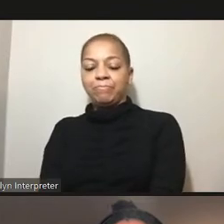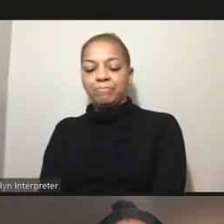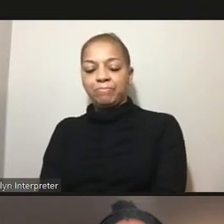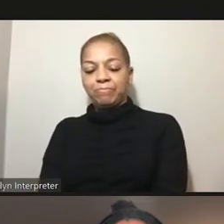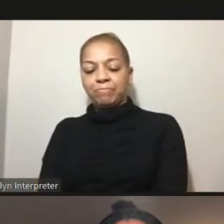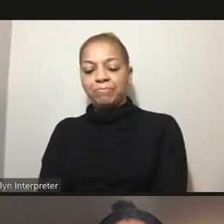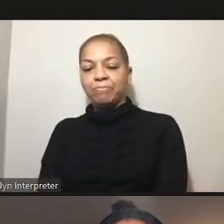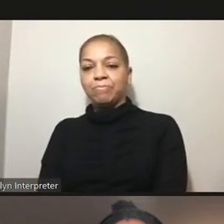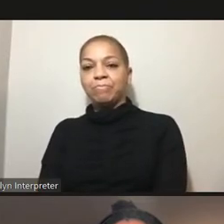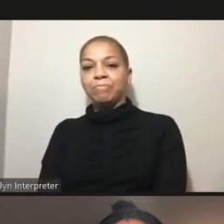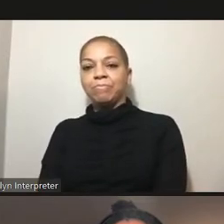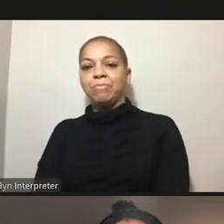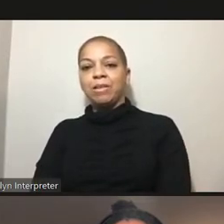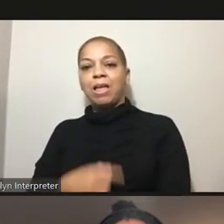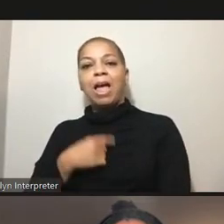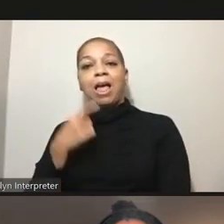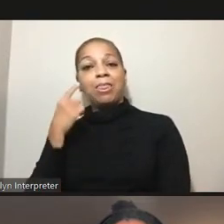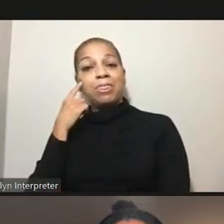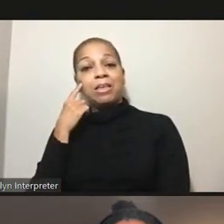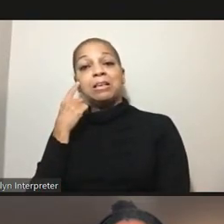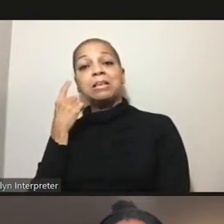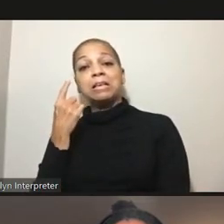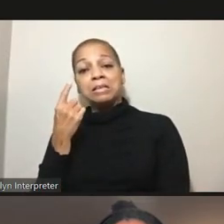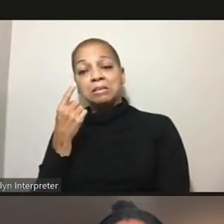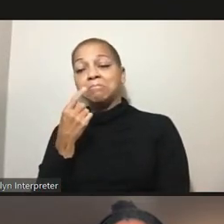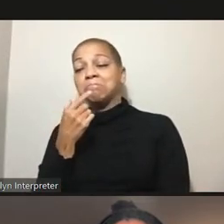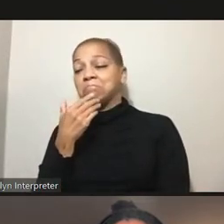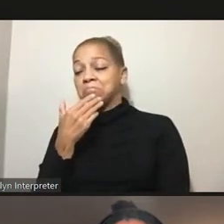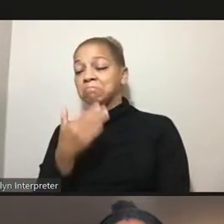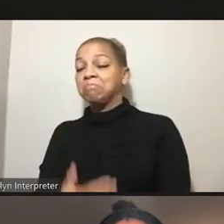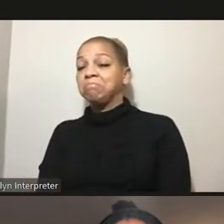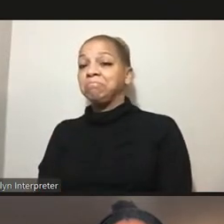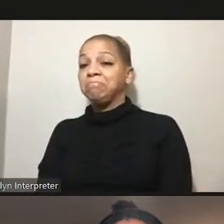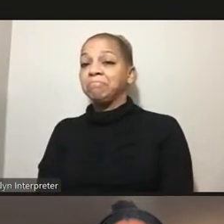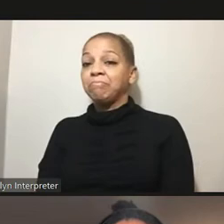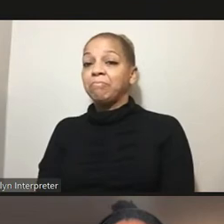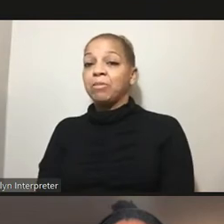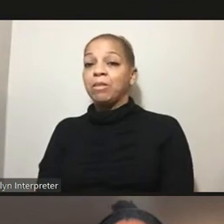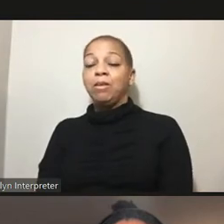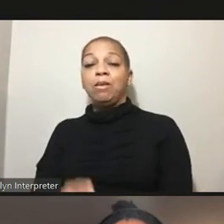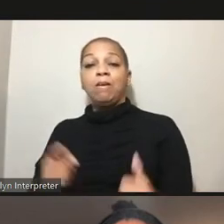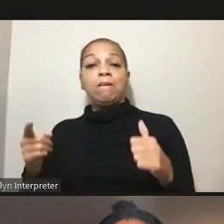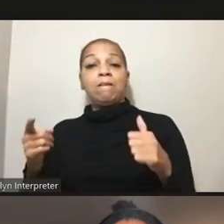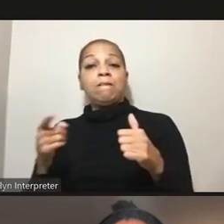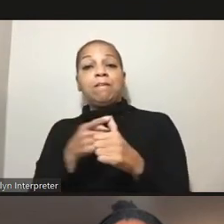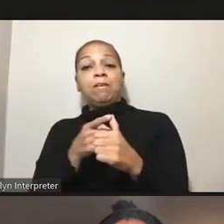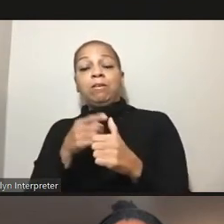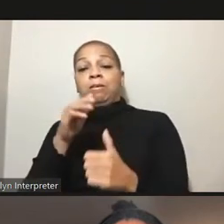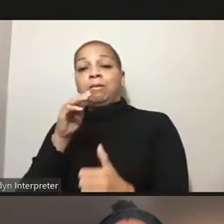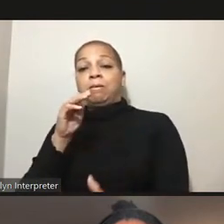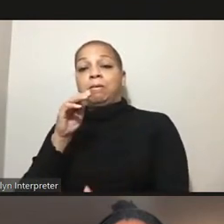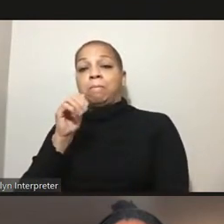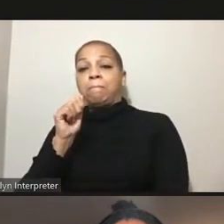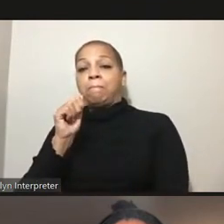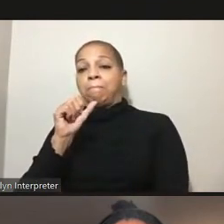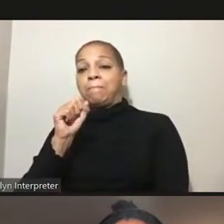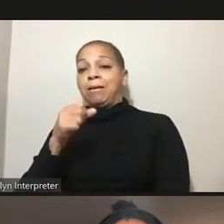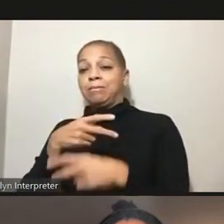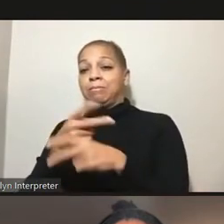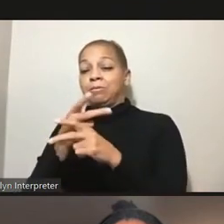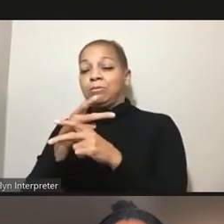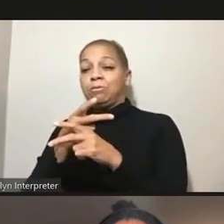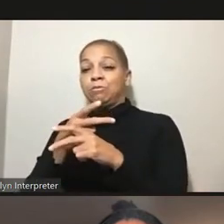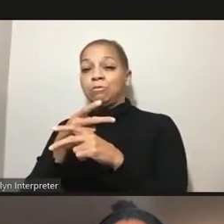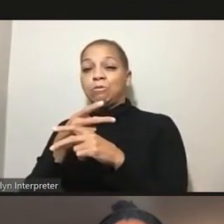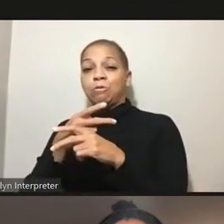I think it's something to be said, Stephen, that, you know, the first mass-produced cultural product that the